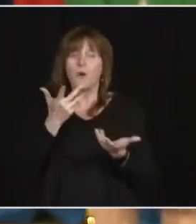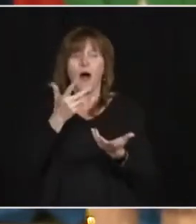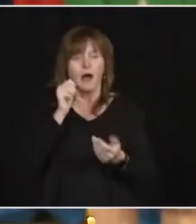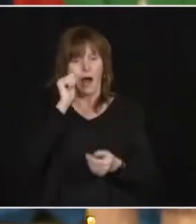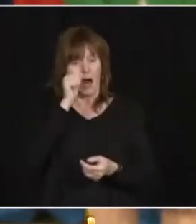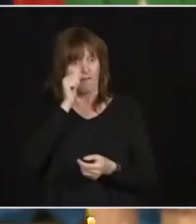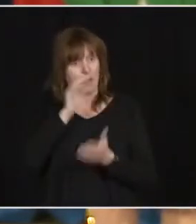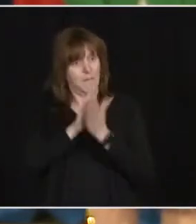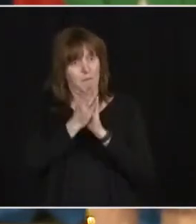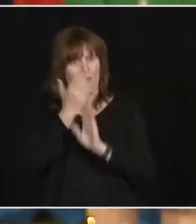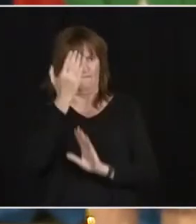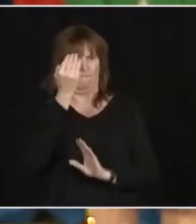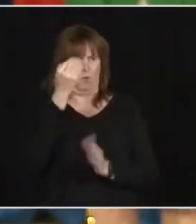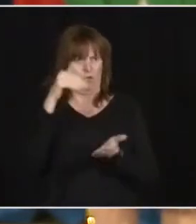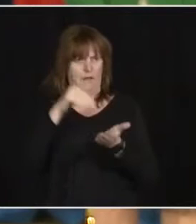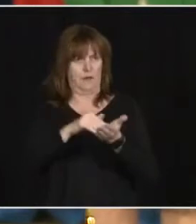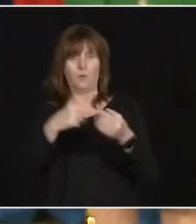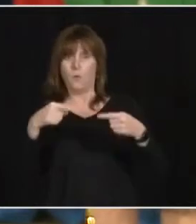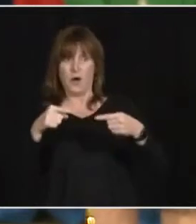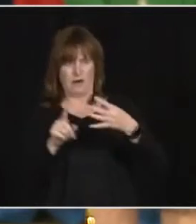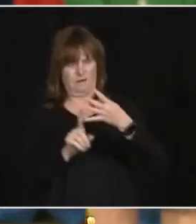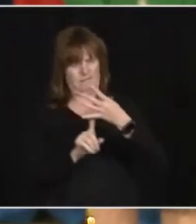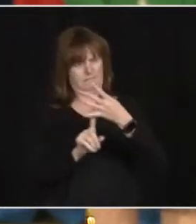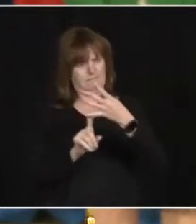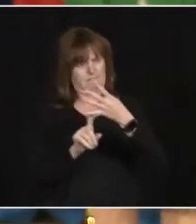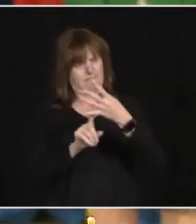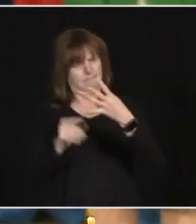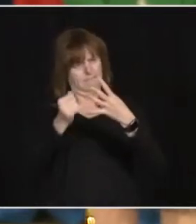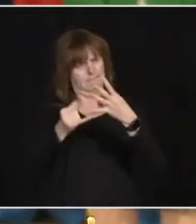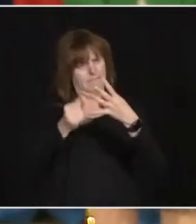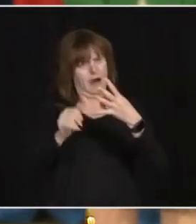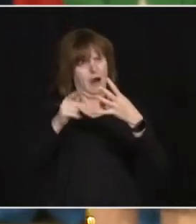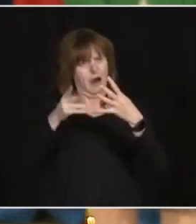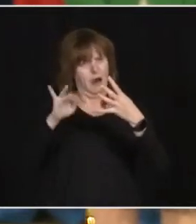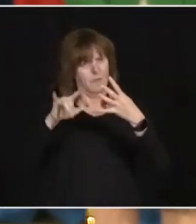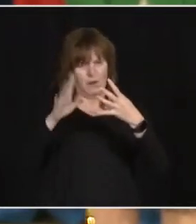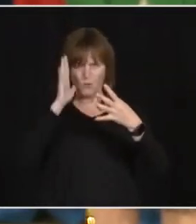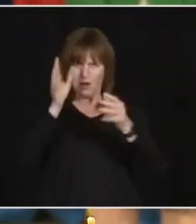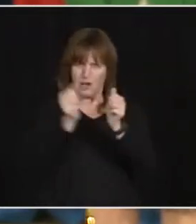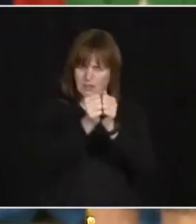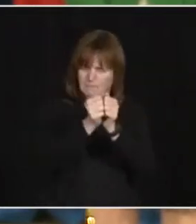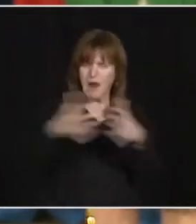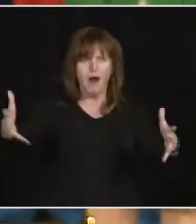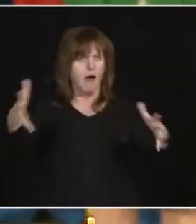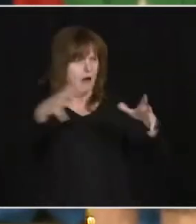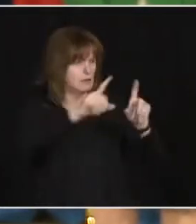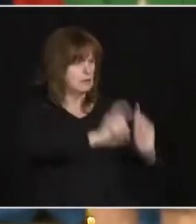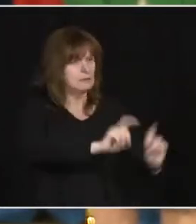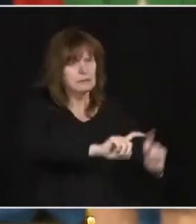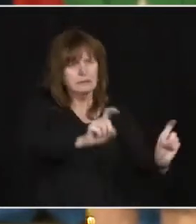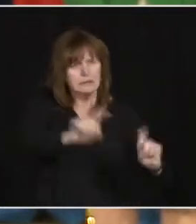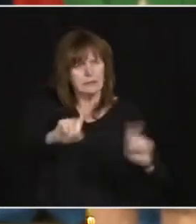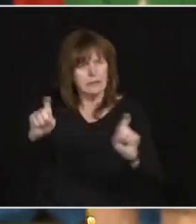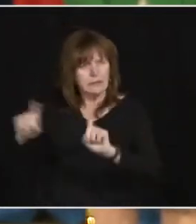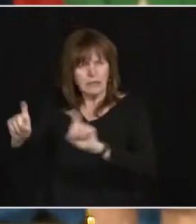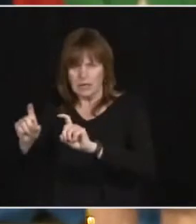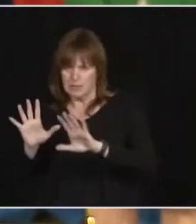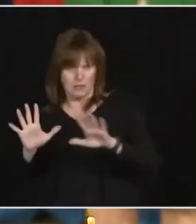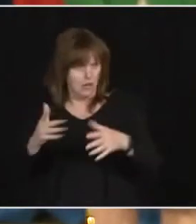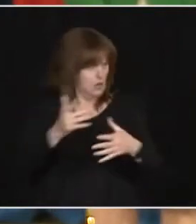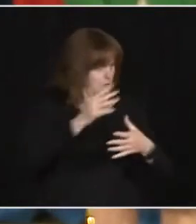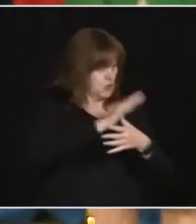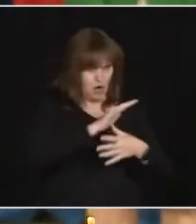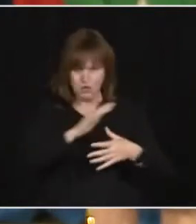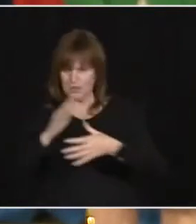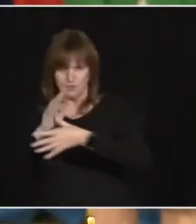end of this month. We'll continue to expand testing more people and priority groups. We've